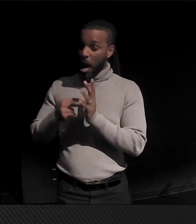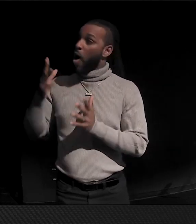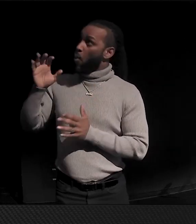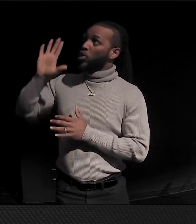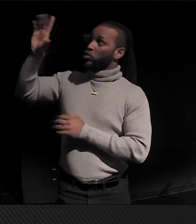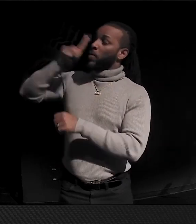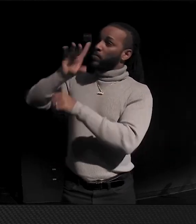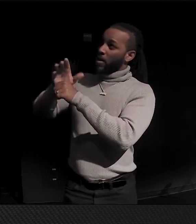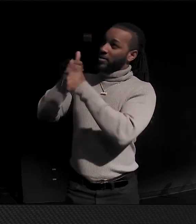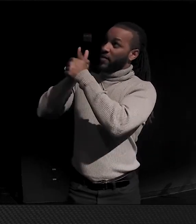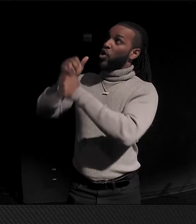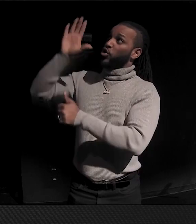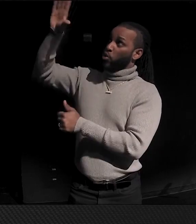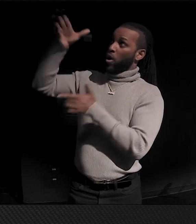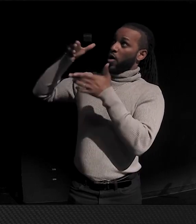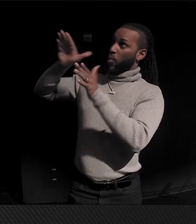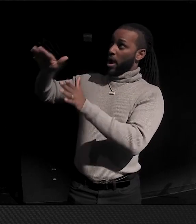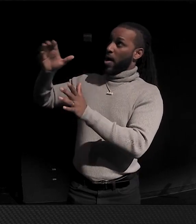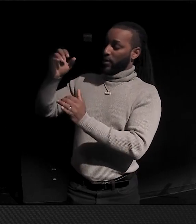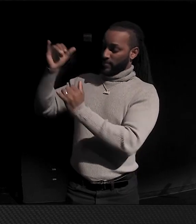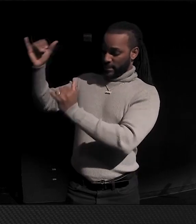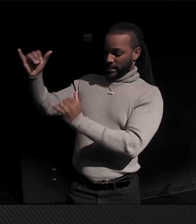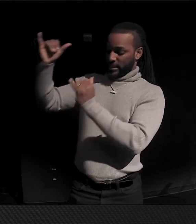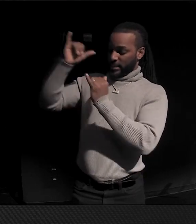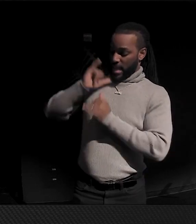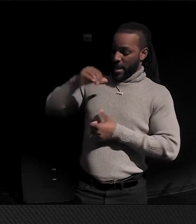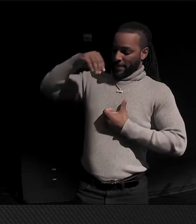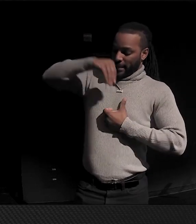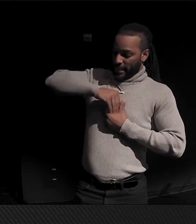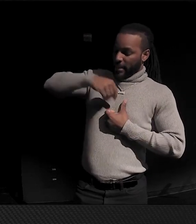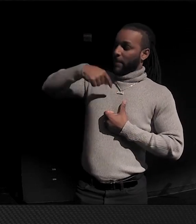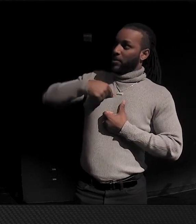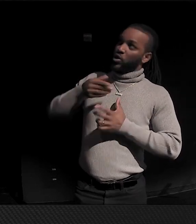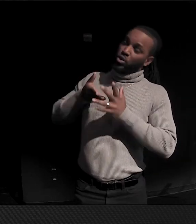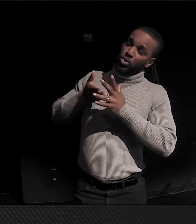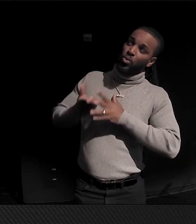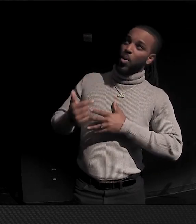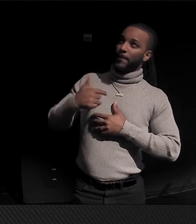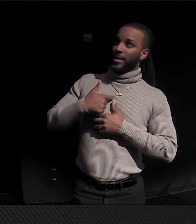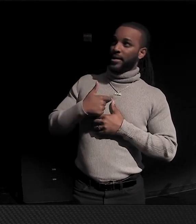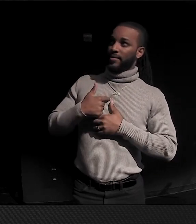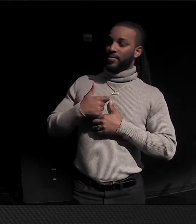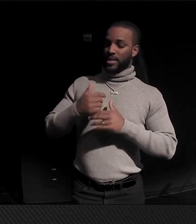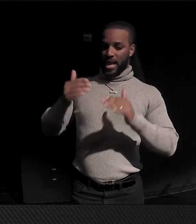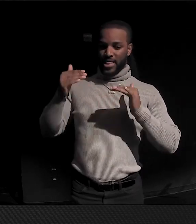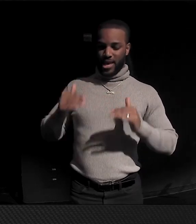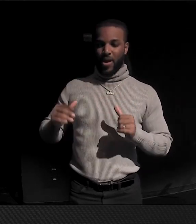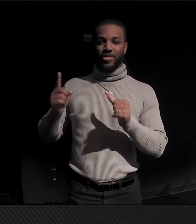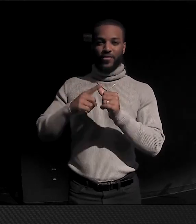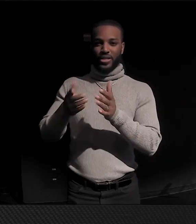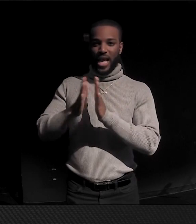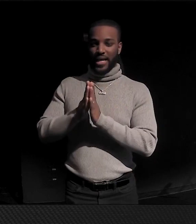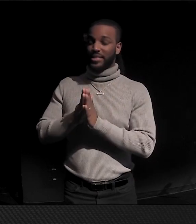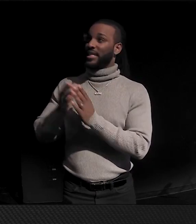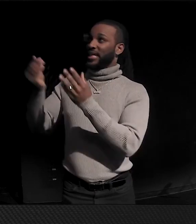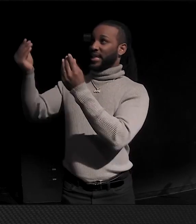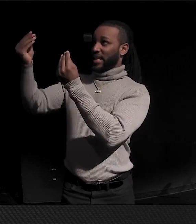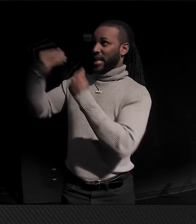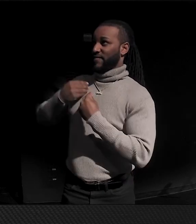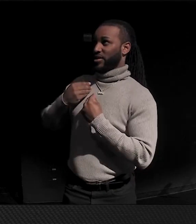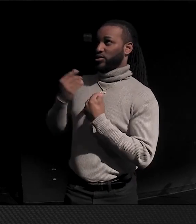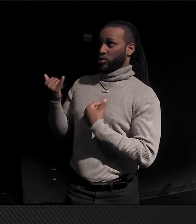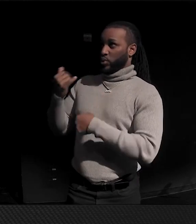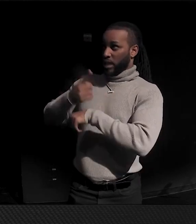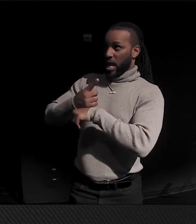I want your way to be done in and through me. And then we get the first ask. Give me today. Give us